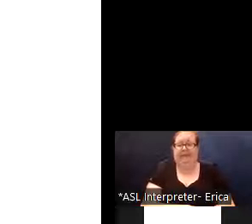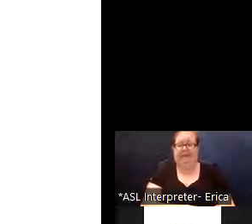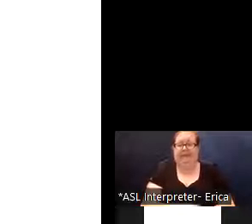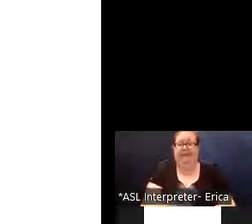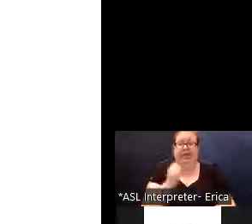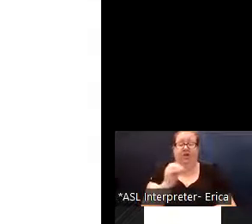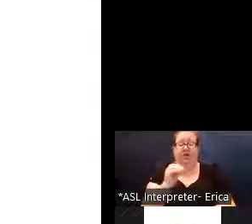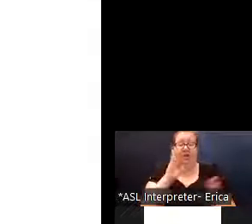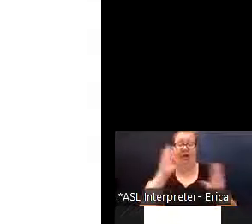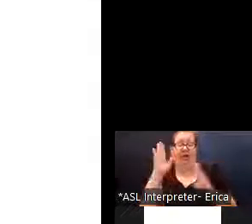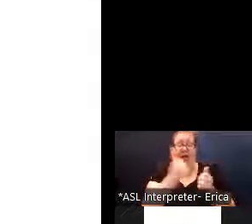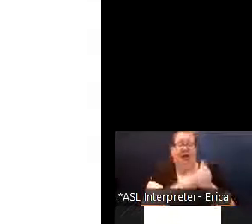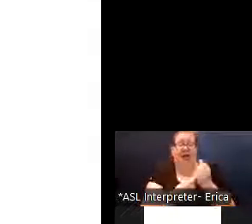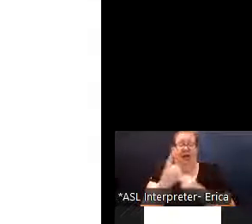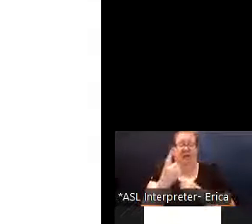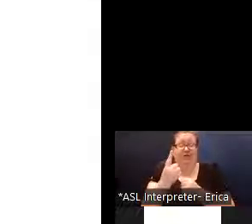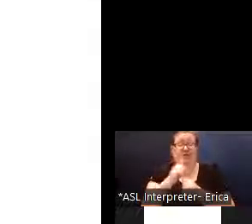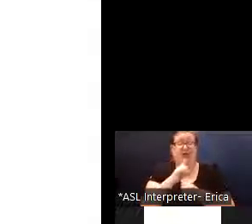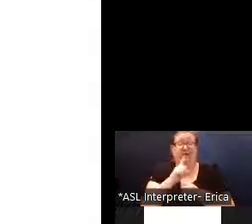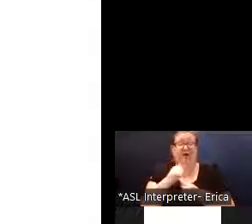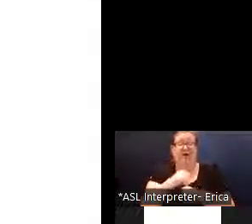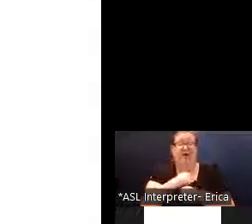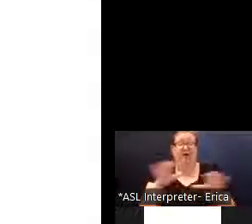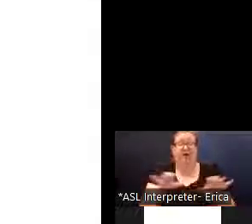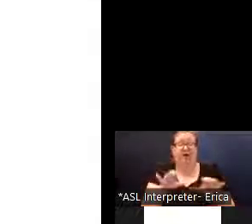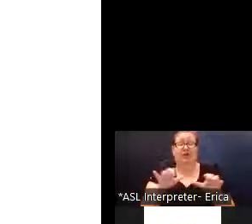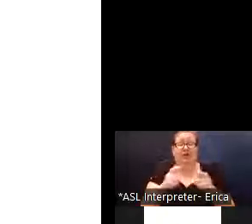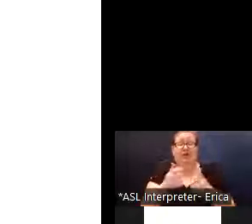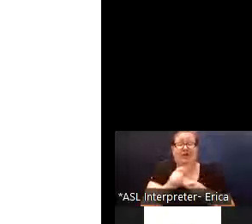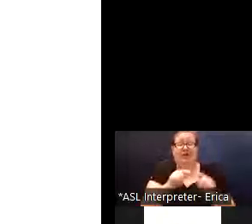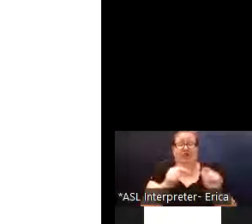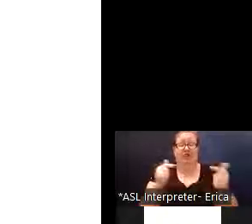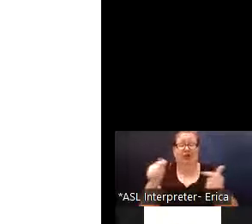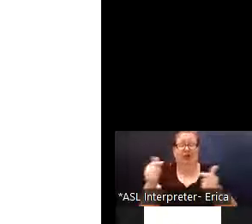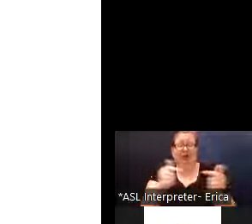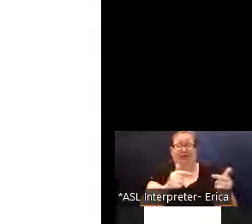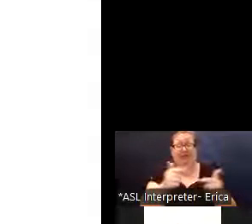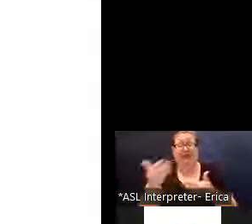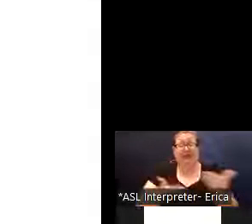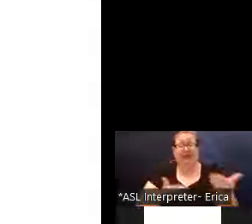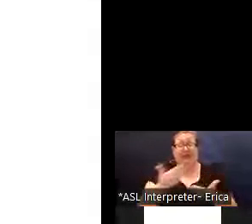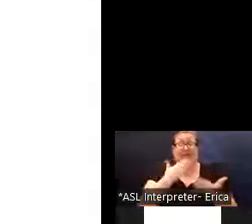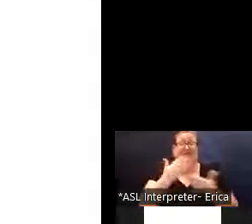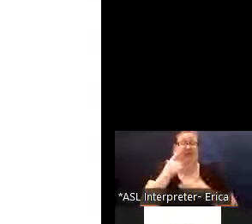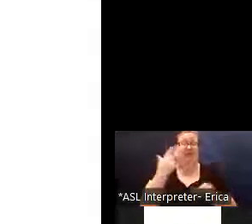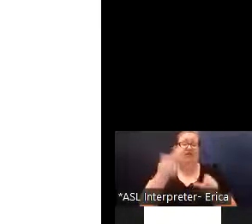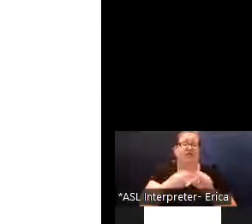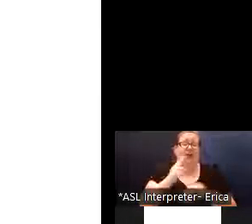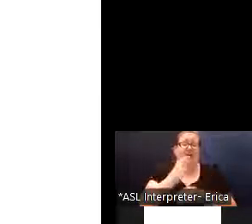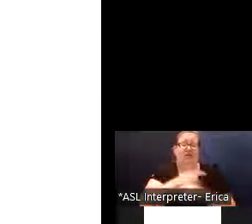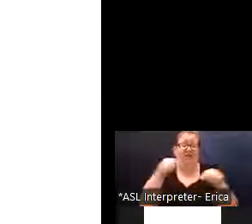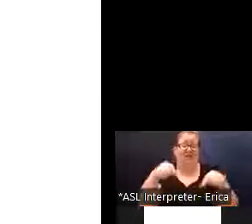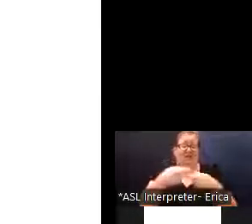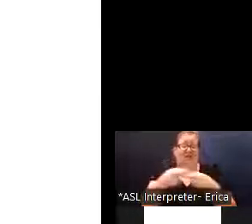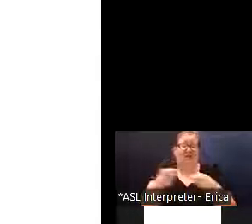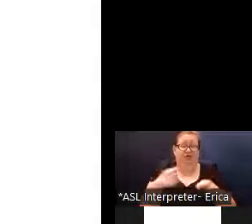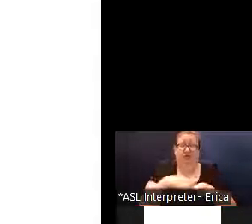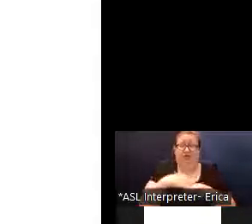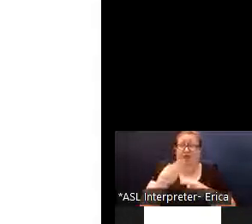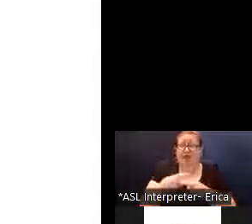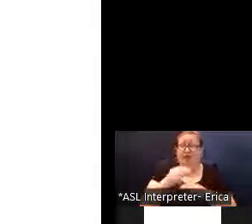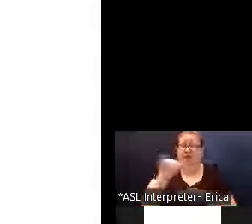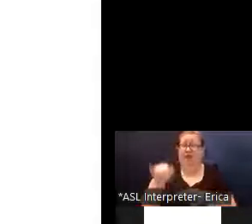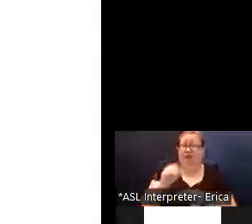So hi, everyone. I'm sure we'll do a little round of introductions. Thank you so much for joining us in this room. My name is JV,